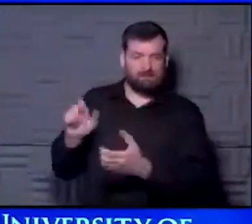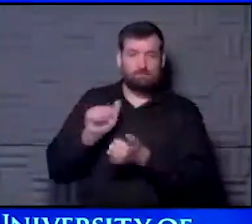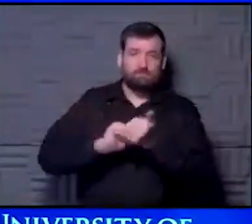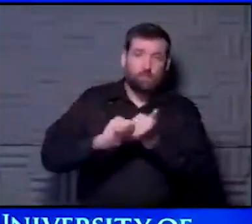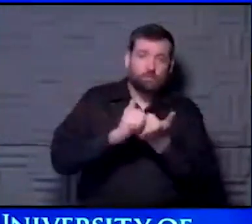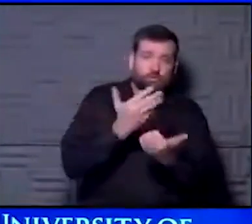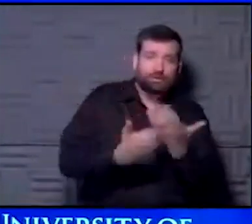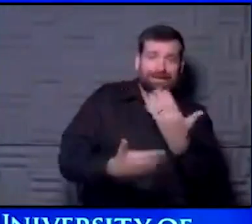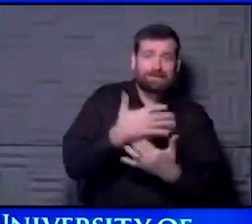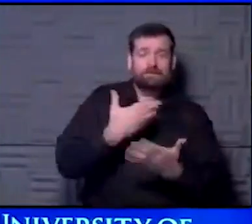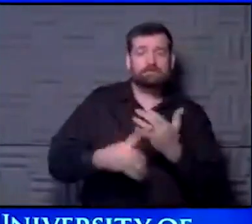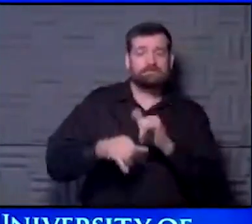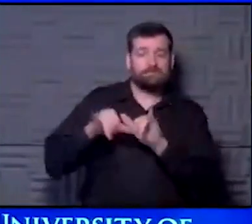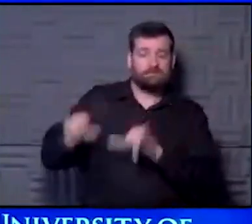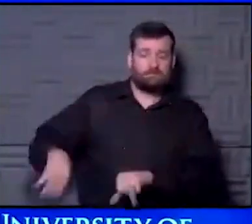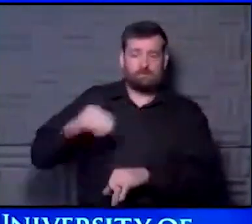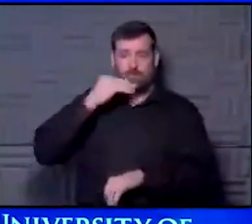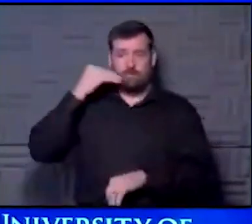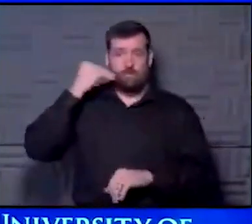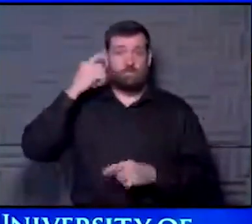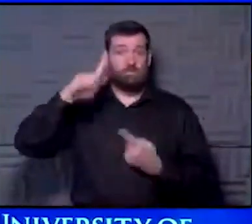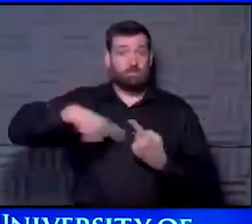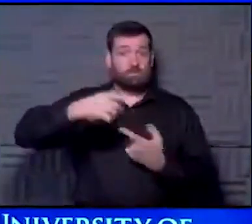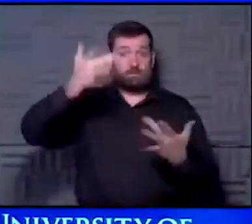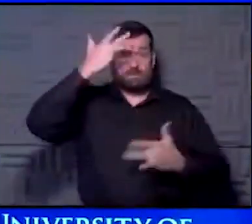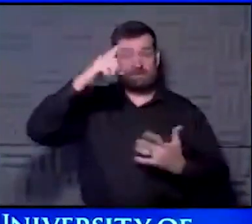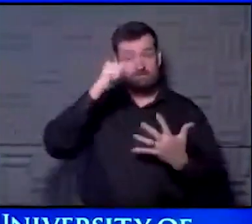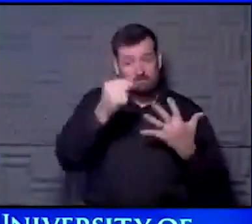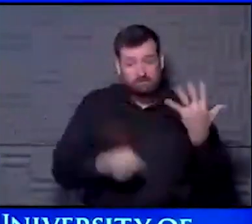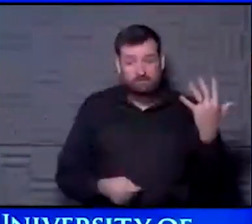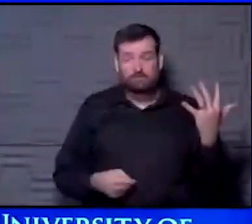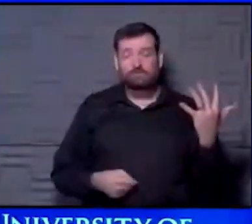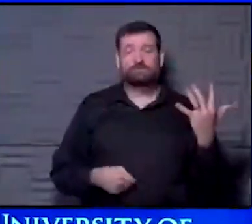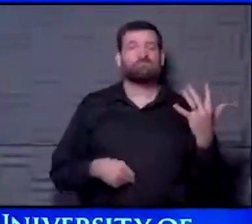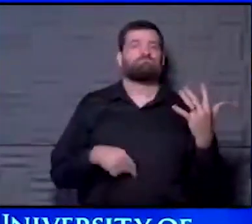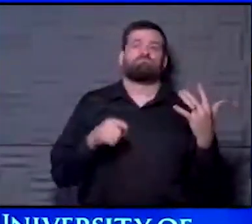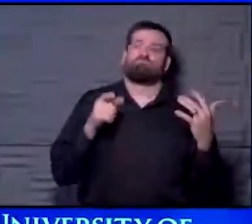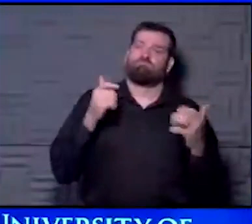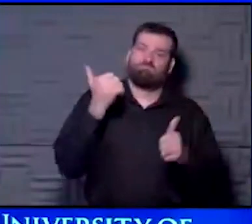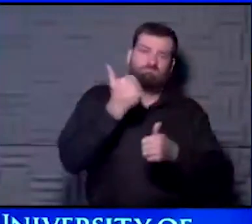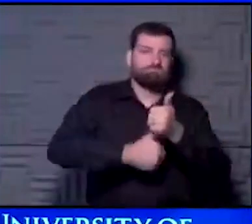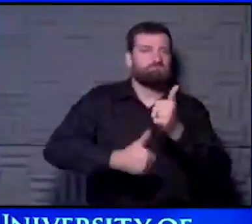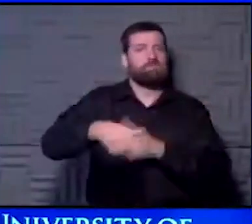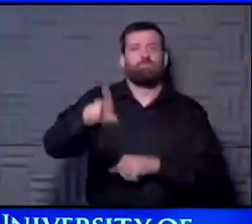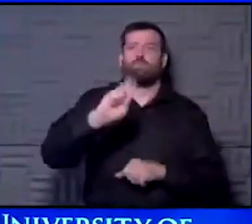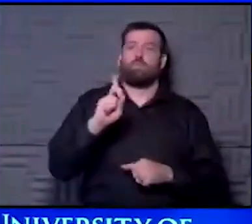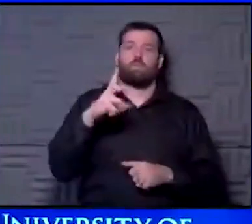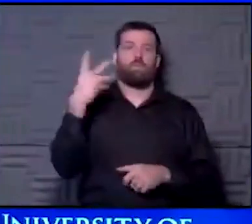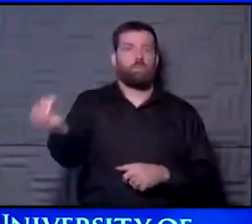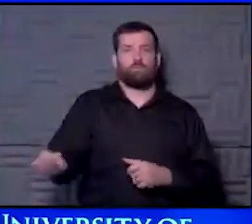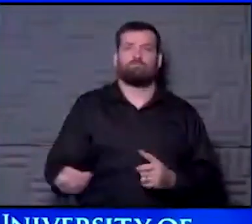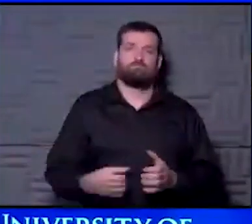hands, staying home if you're sick. Those pillars, they go with you everywhere you go.